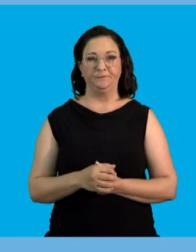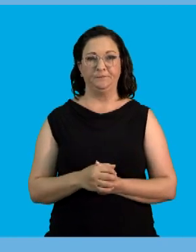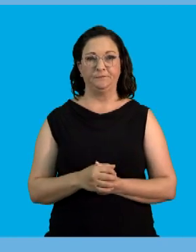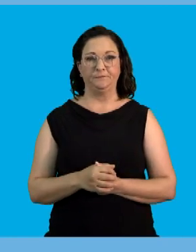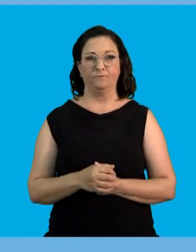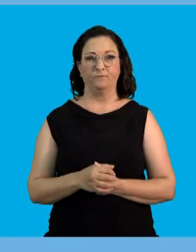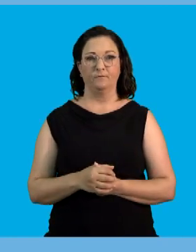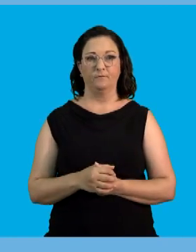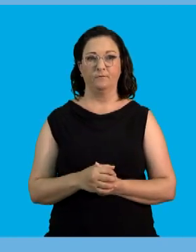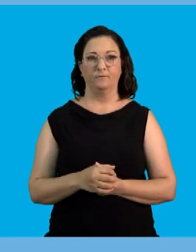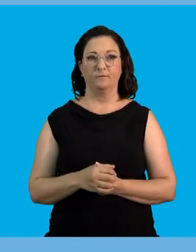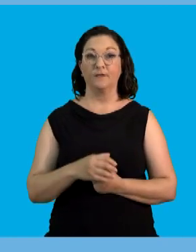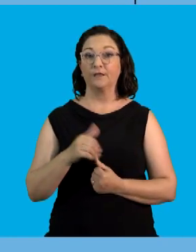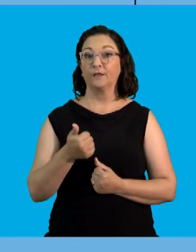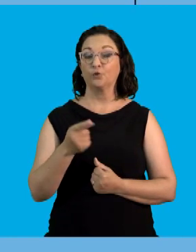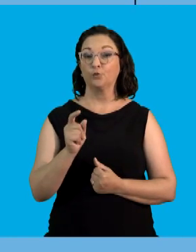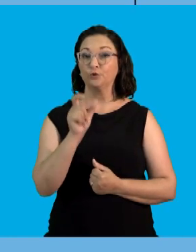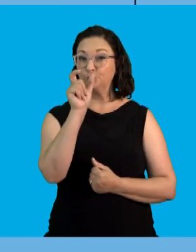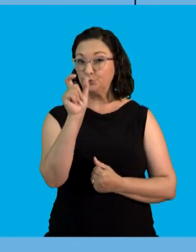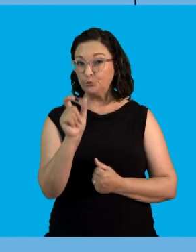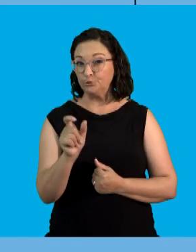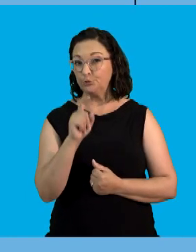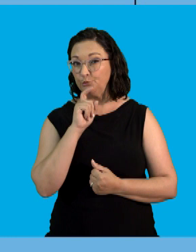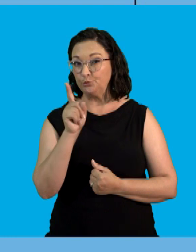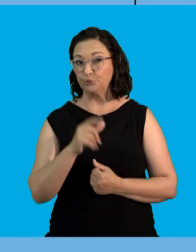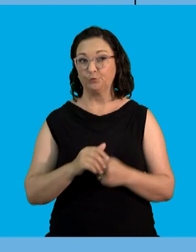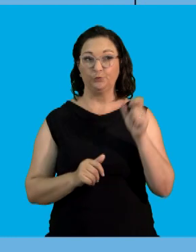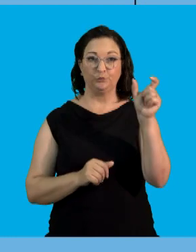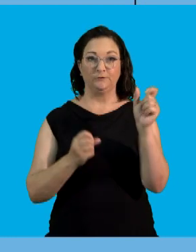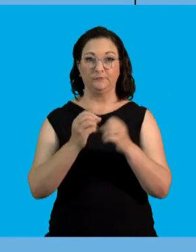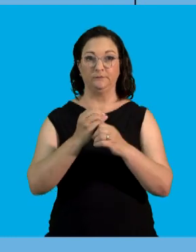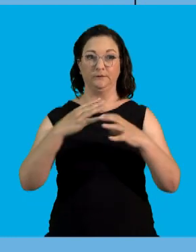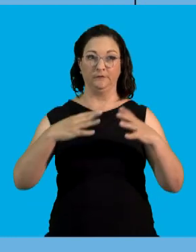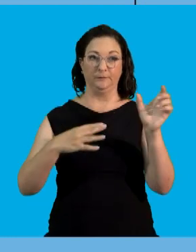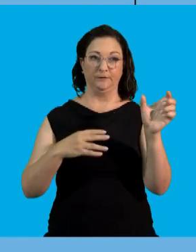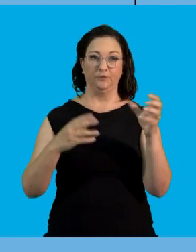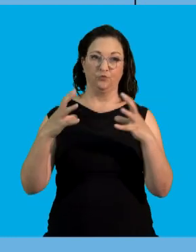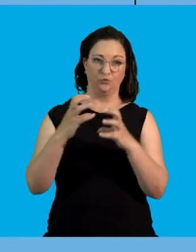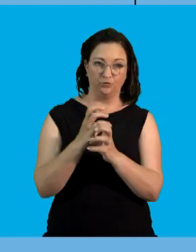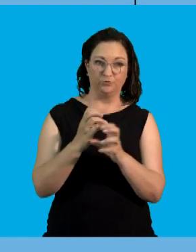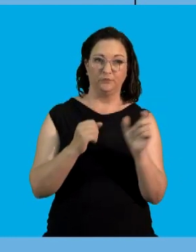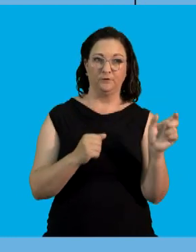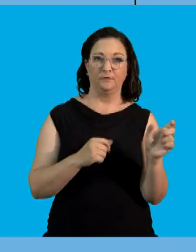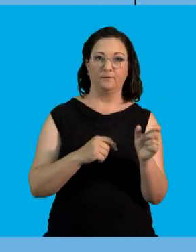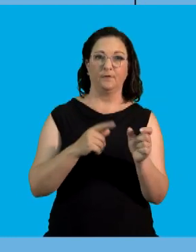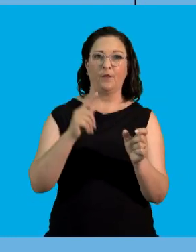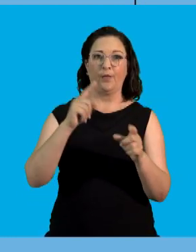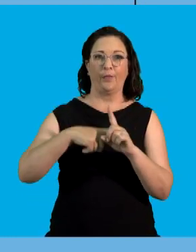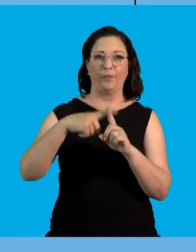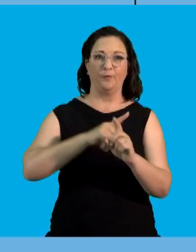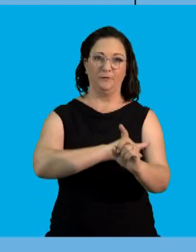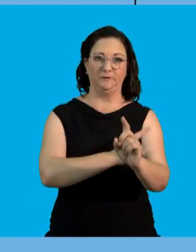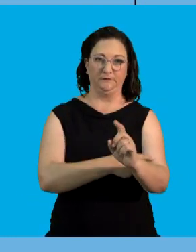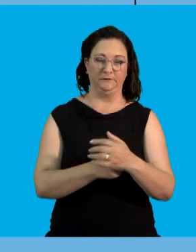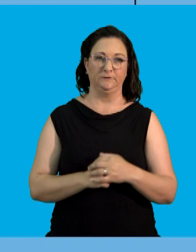then we were also using certain words such as expansion, contraction, and thermal energy to better explain